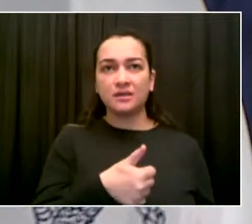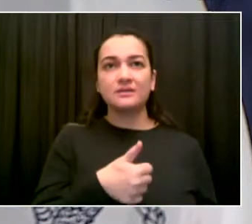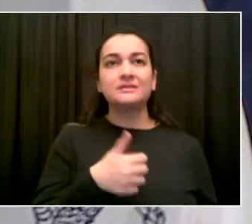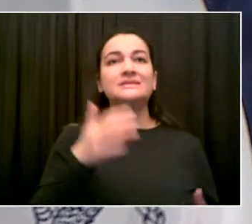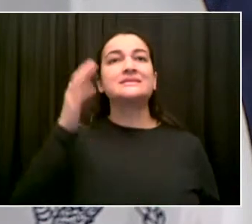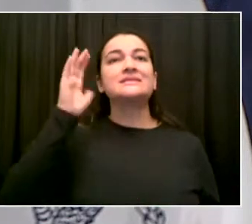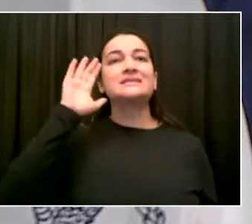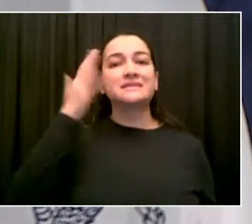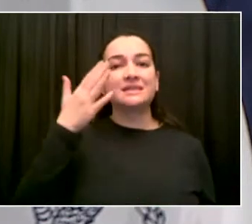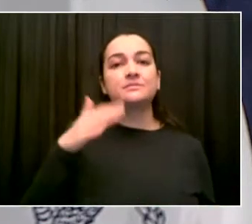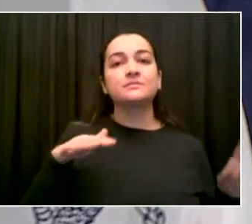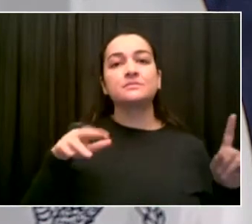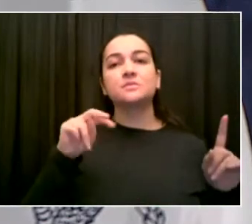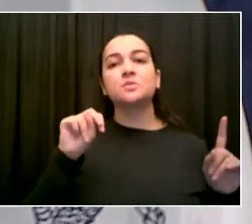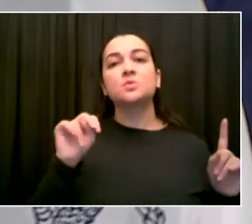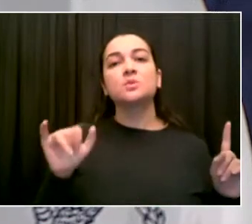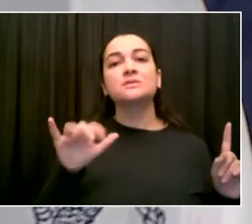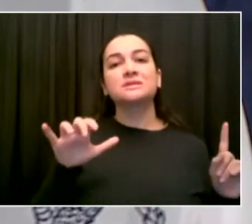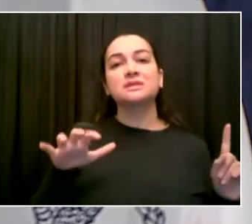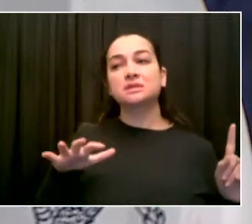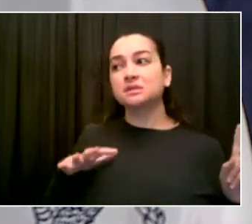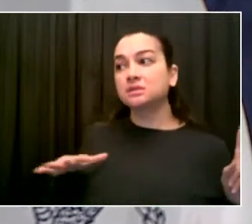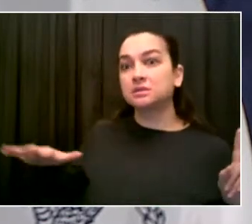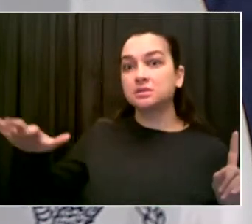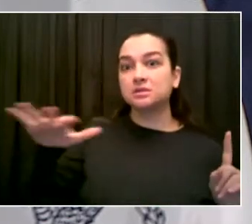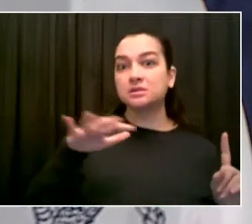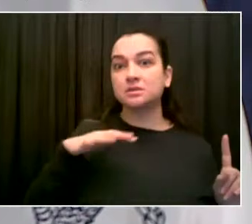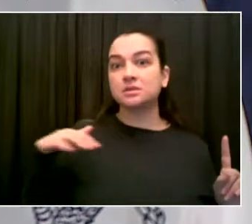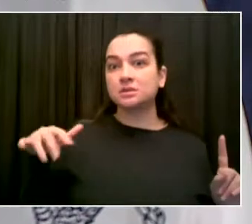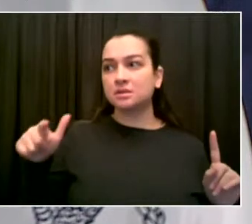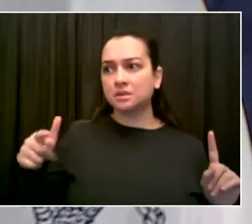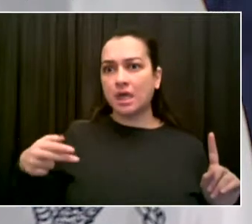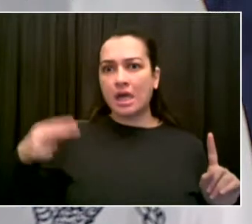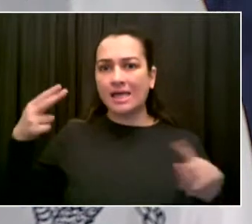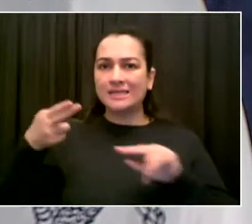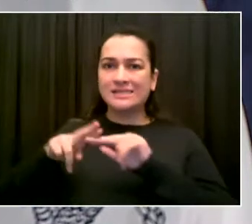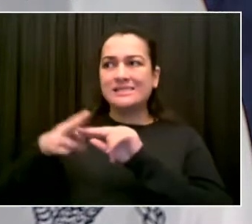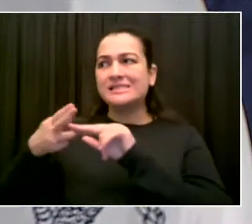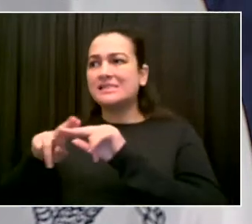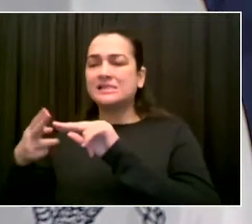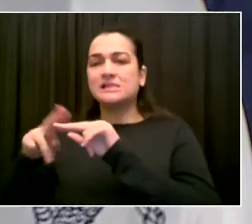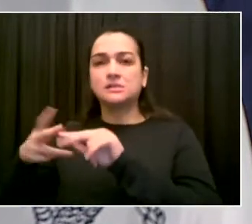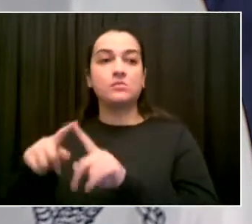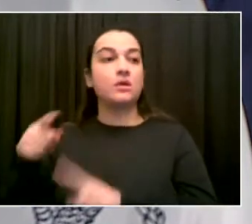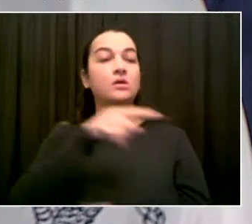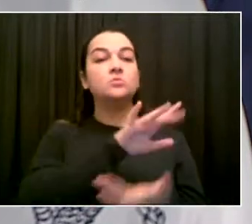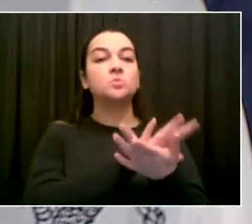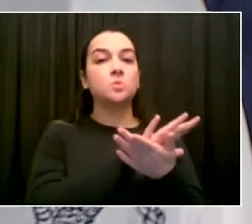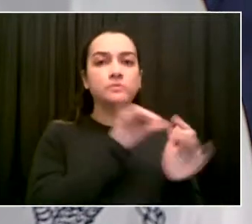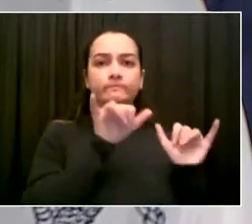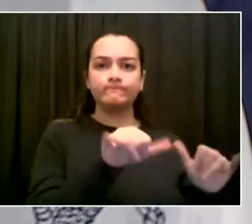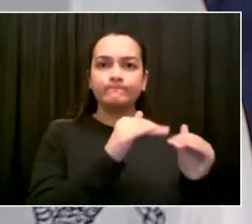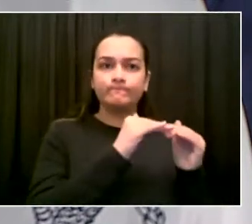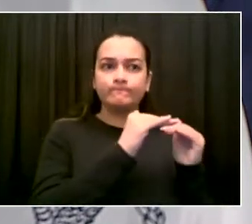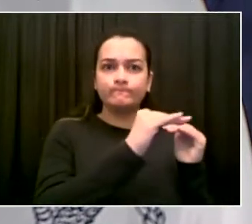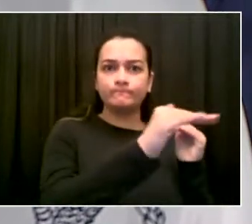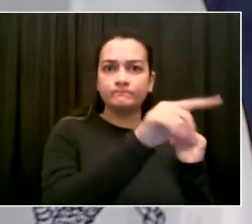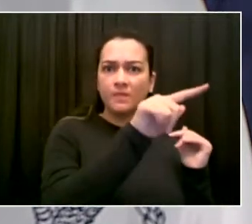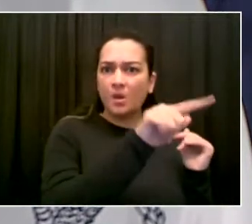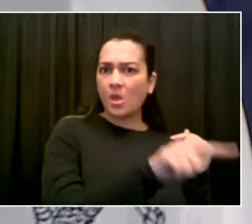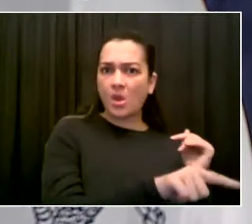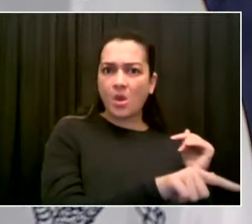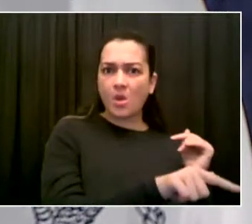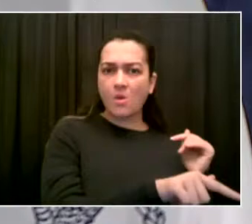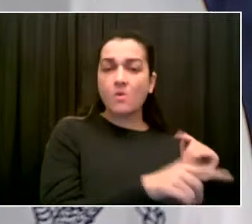back middle school, we brought back high school. It just stayed low. And we believe it's all those measures that we put in place. But now,